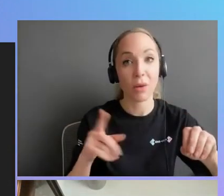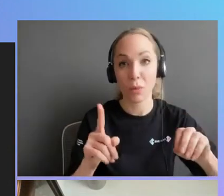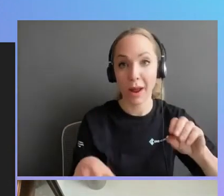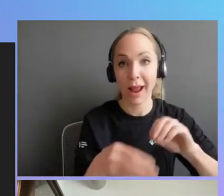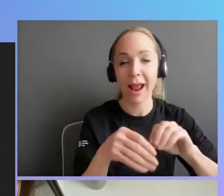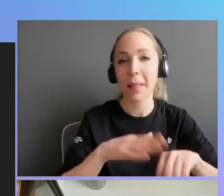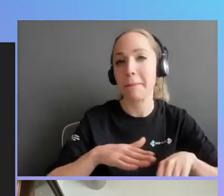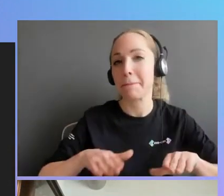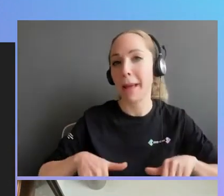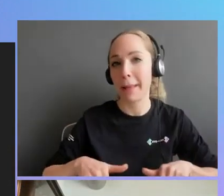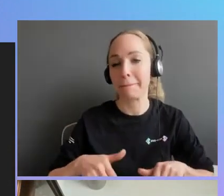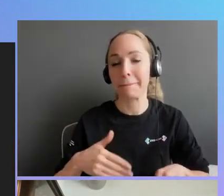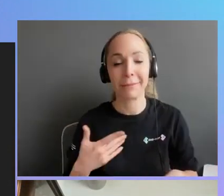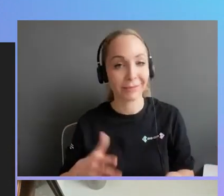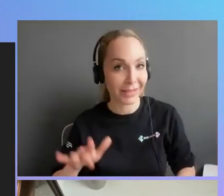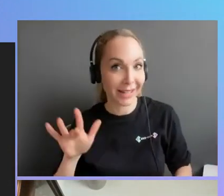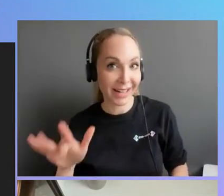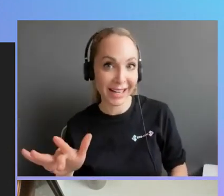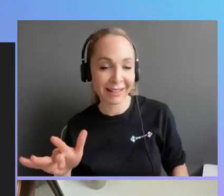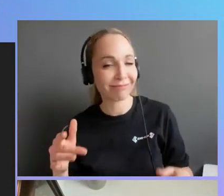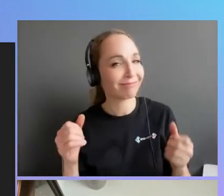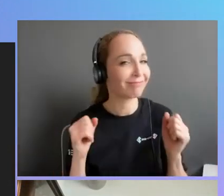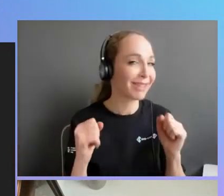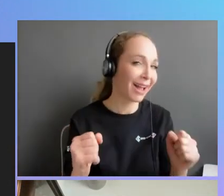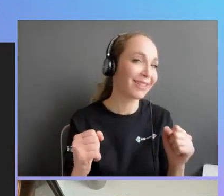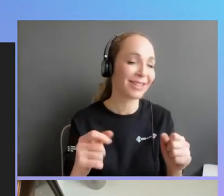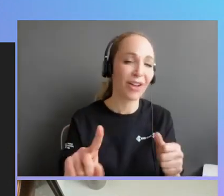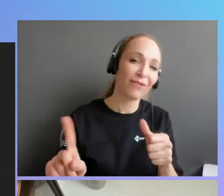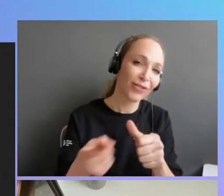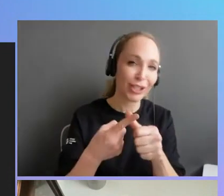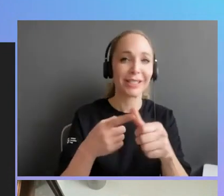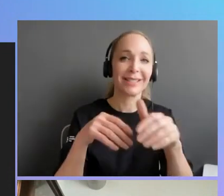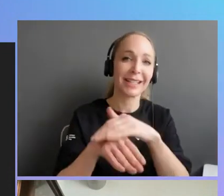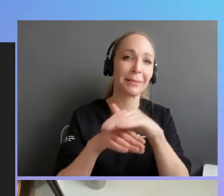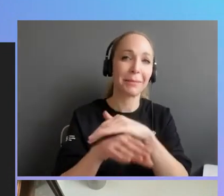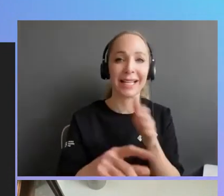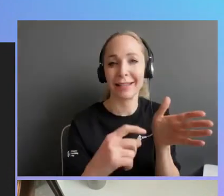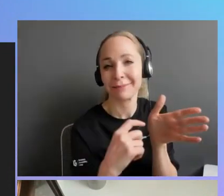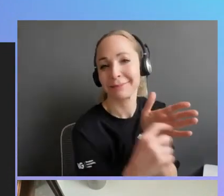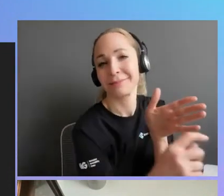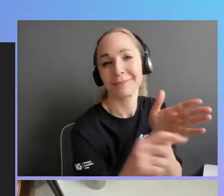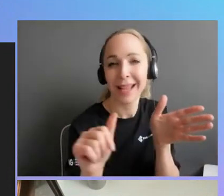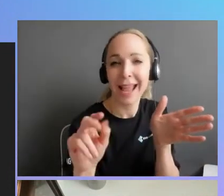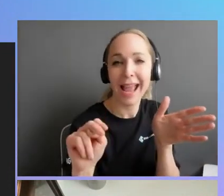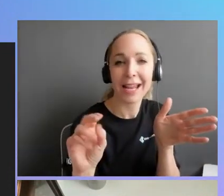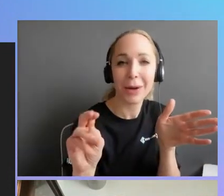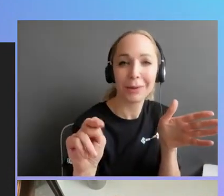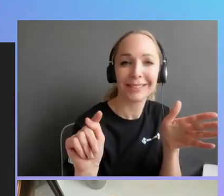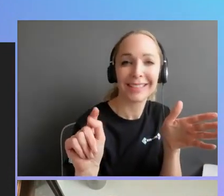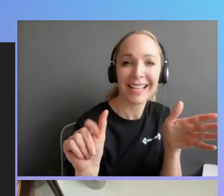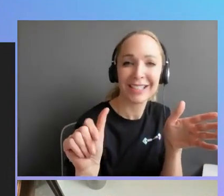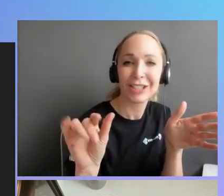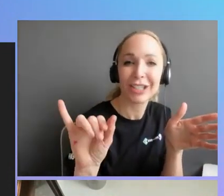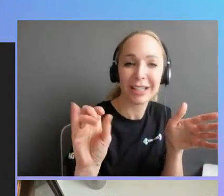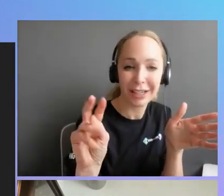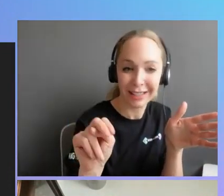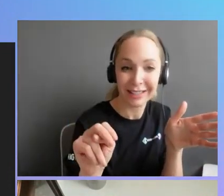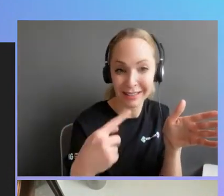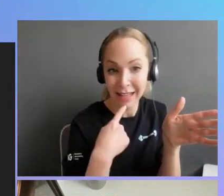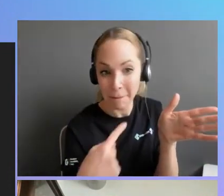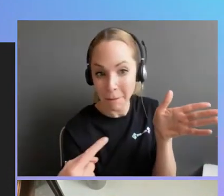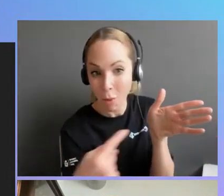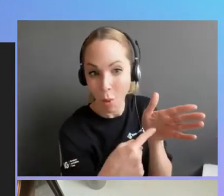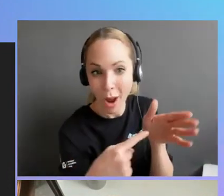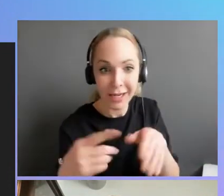that, yay, we have our first accessibility annotation. And it says, pointing at chocolate cake, it says H2 or role of heading